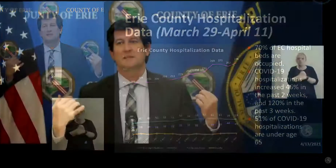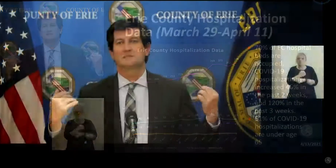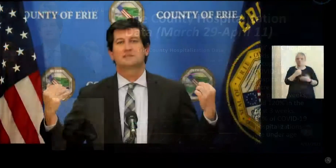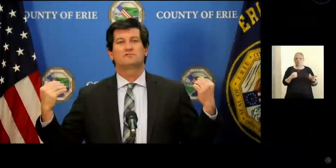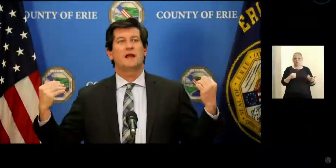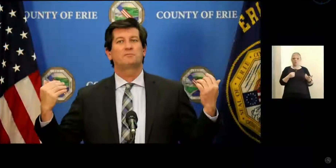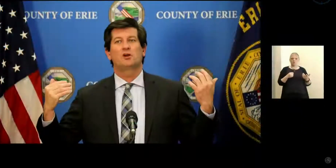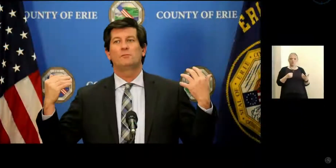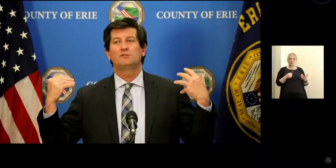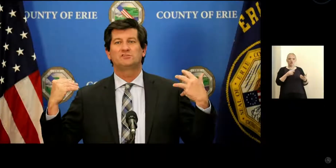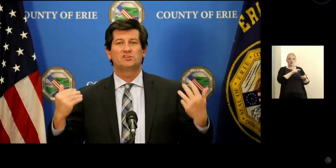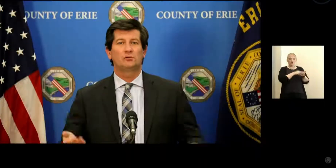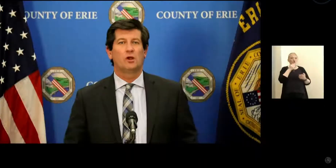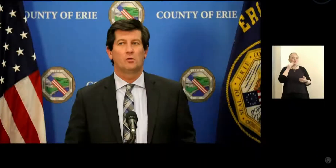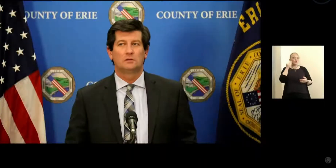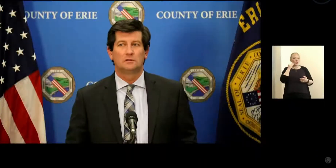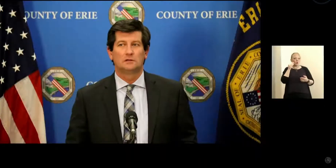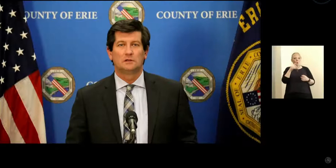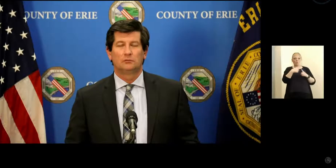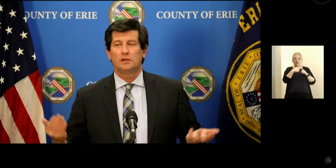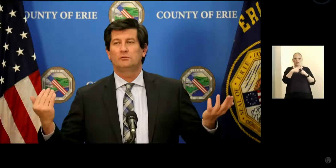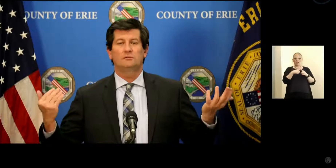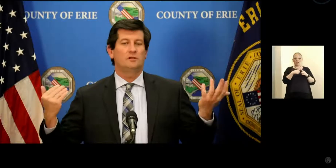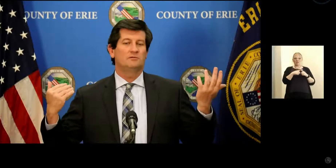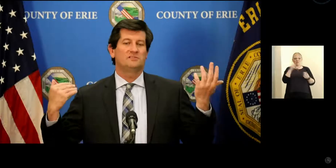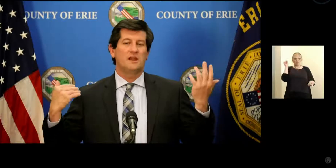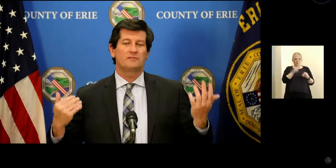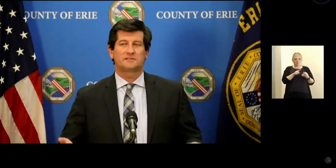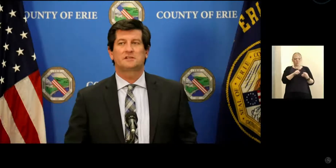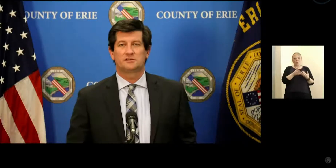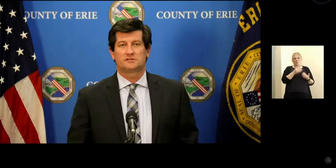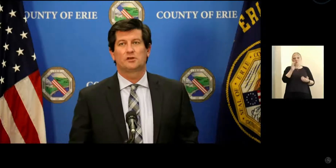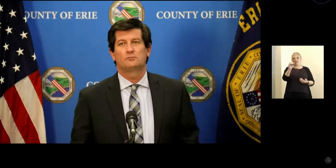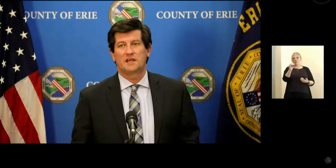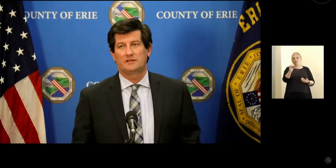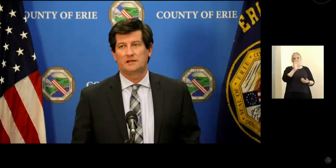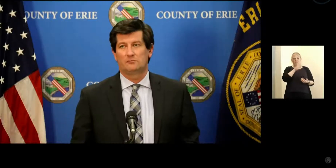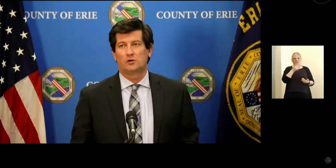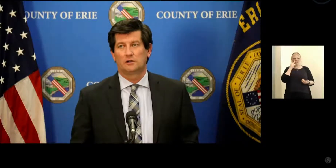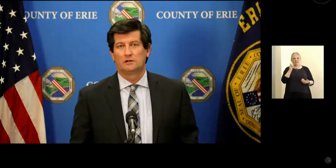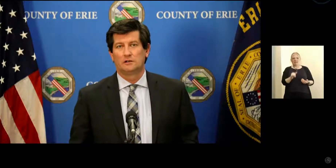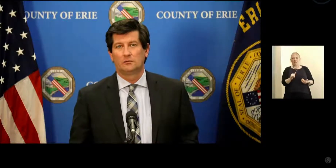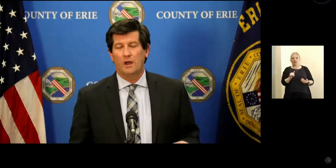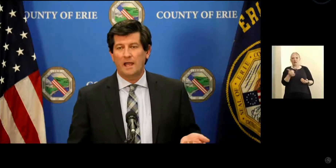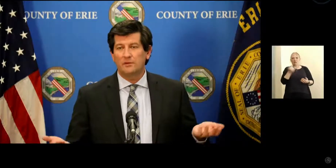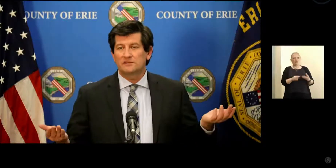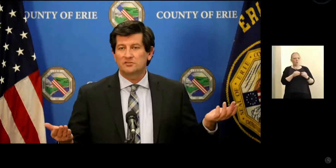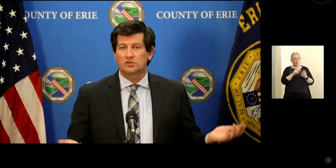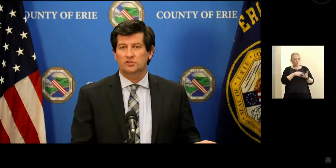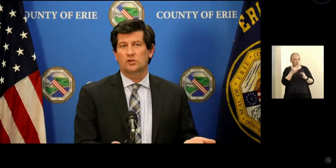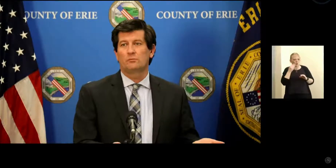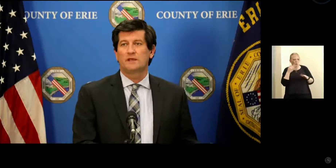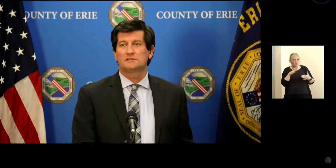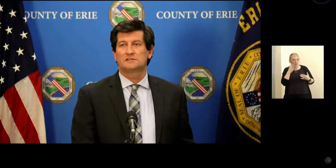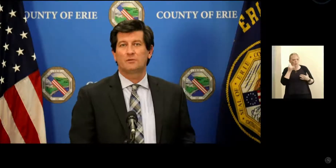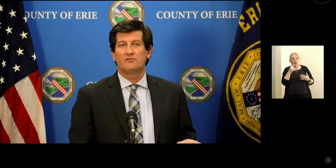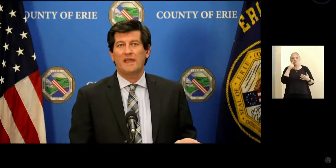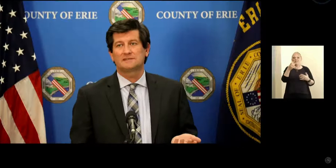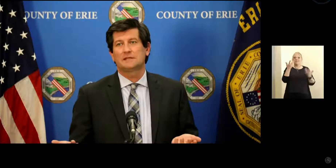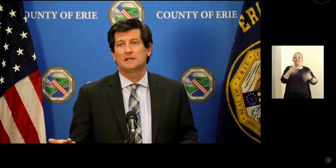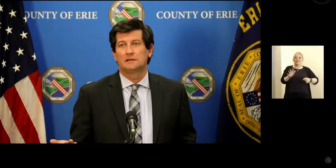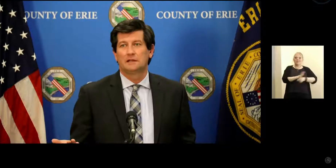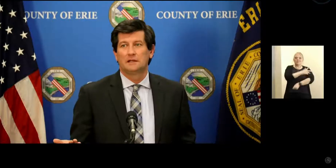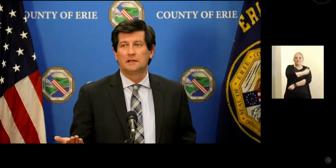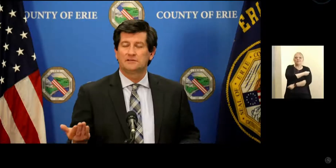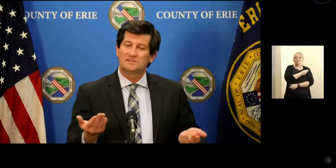cases have dropped to almost zero. We almost never see a nursing home death anymore. Why? Because the nursing home patients have been